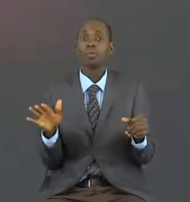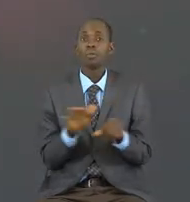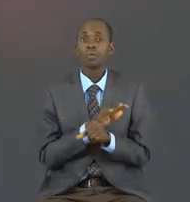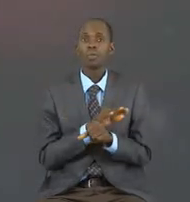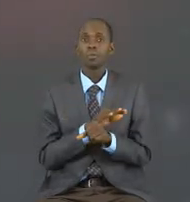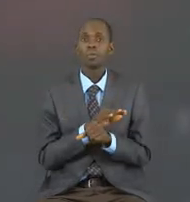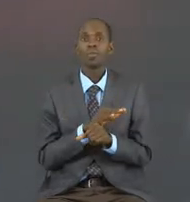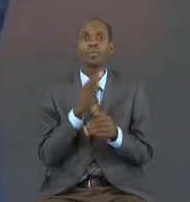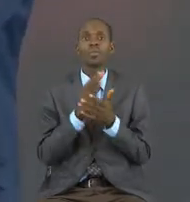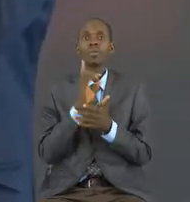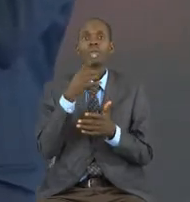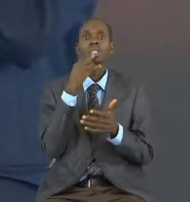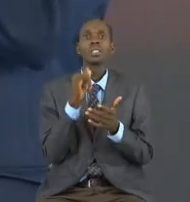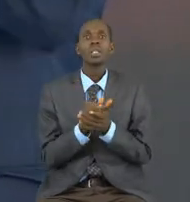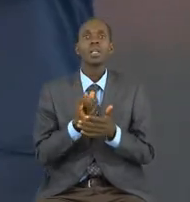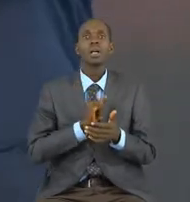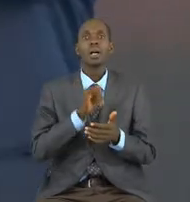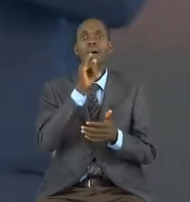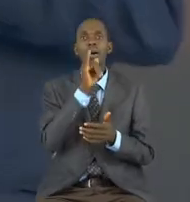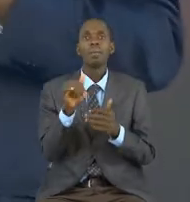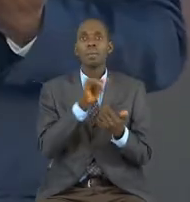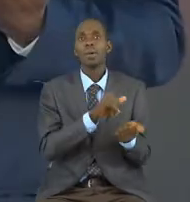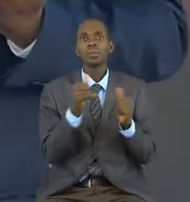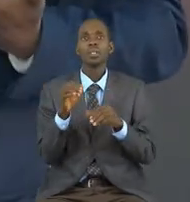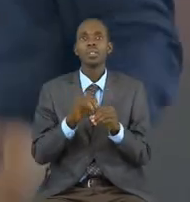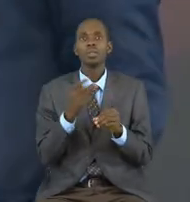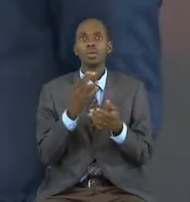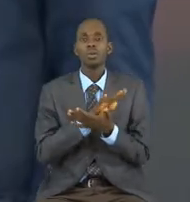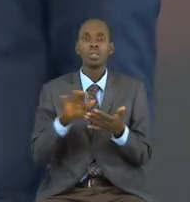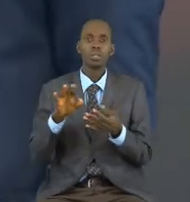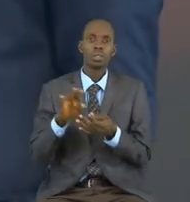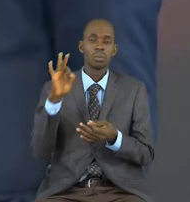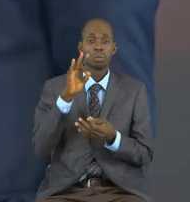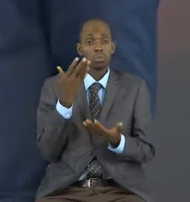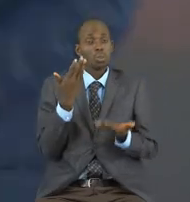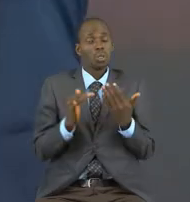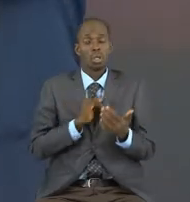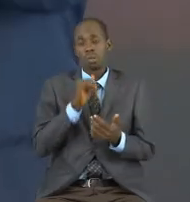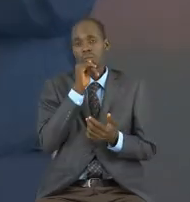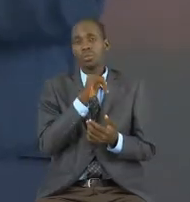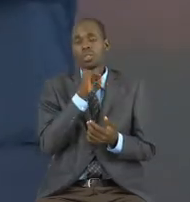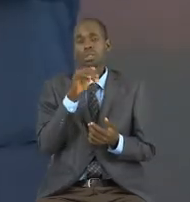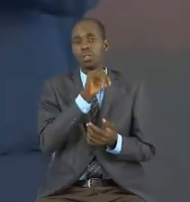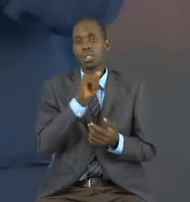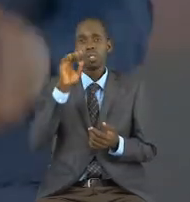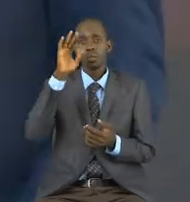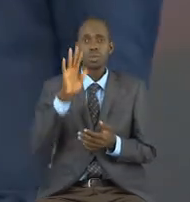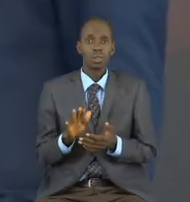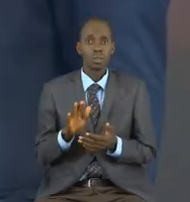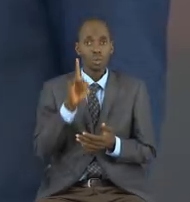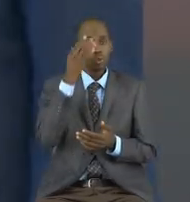I'm baptized in the Holy Spirit, but you know, I'm not a pastor. But you know, I'm not a